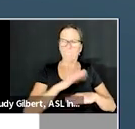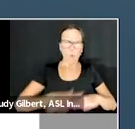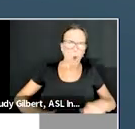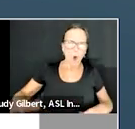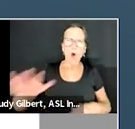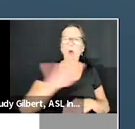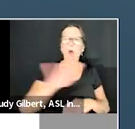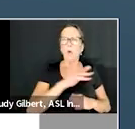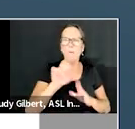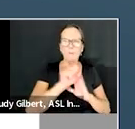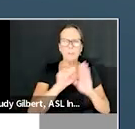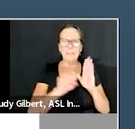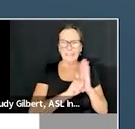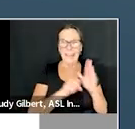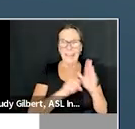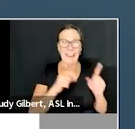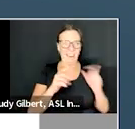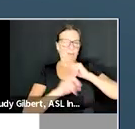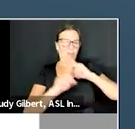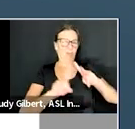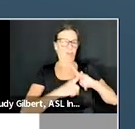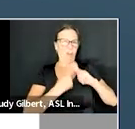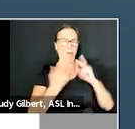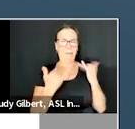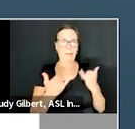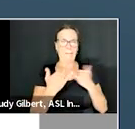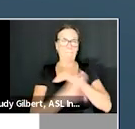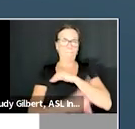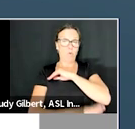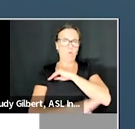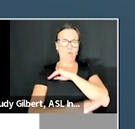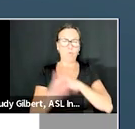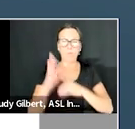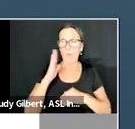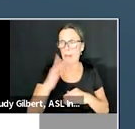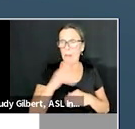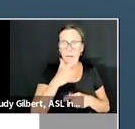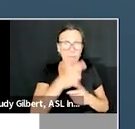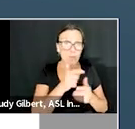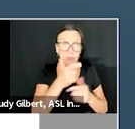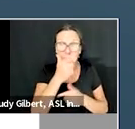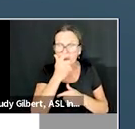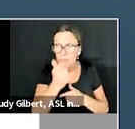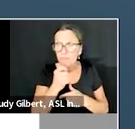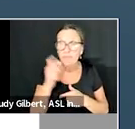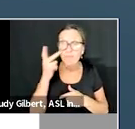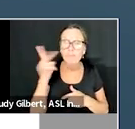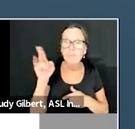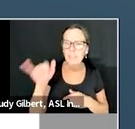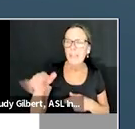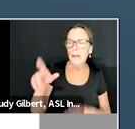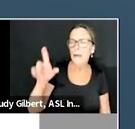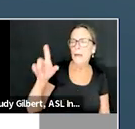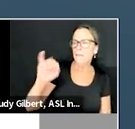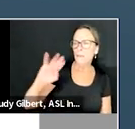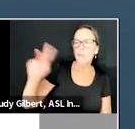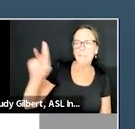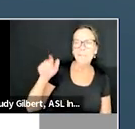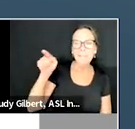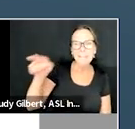all districts beginning this fall. If you're interested in seeing that, there's a link there in the website.